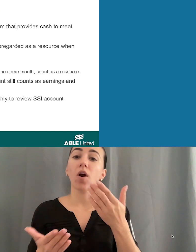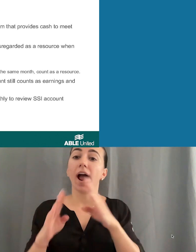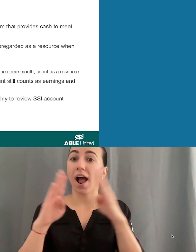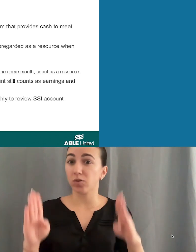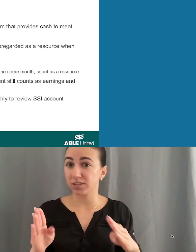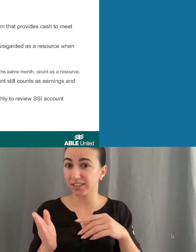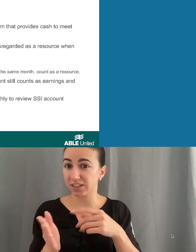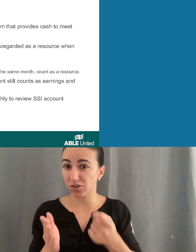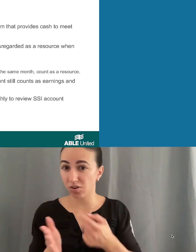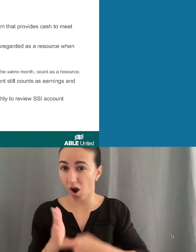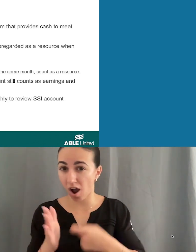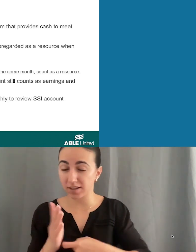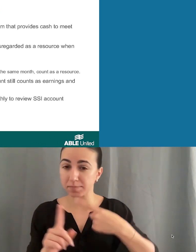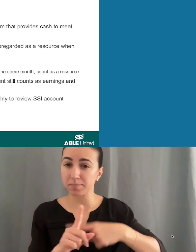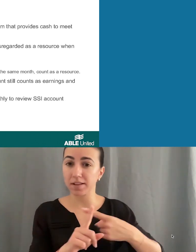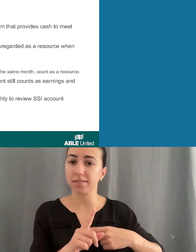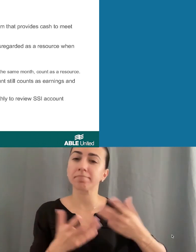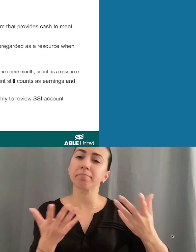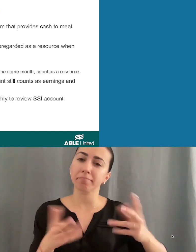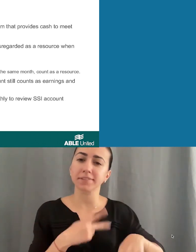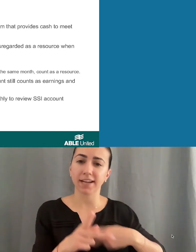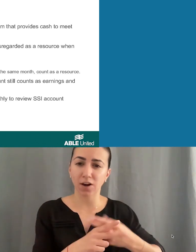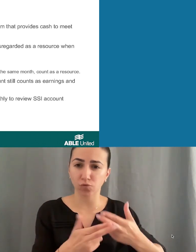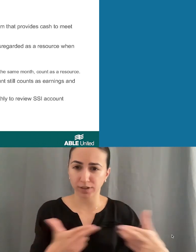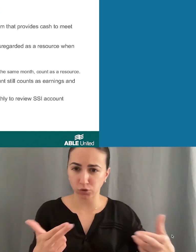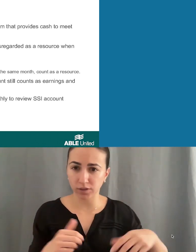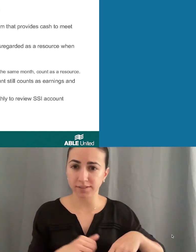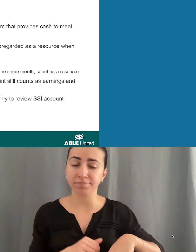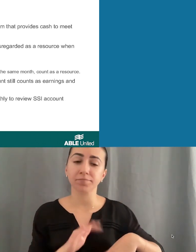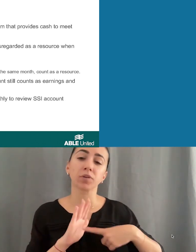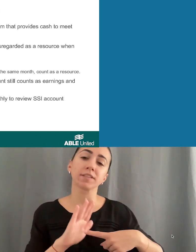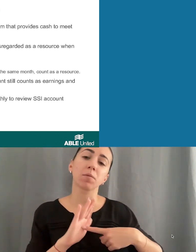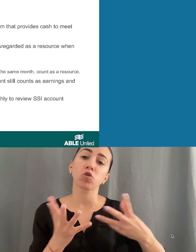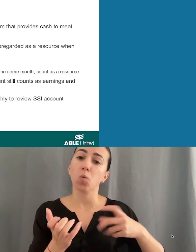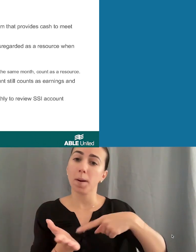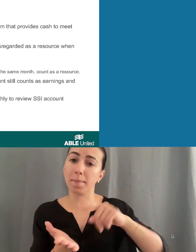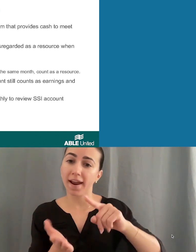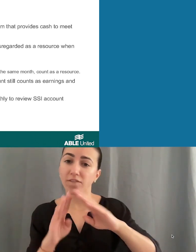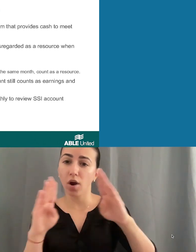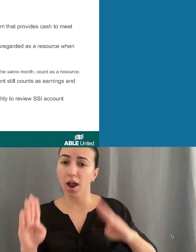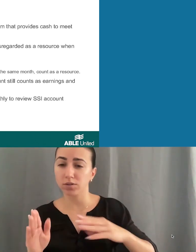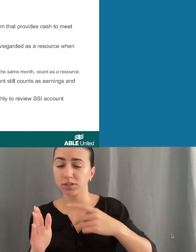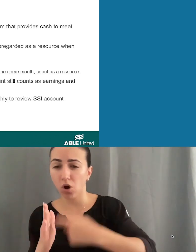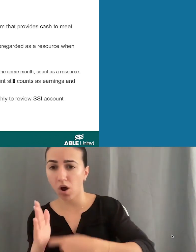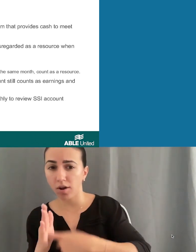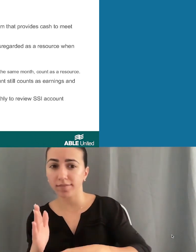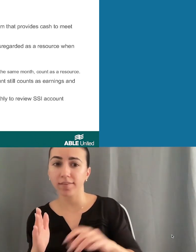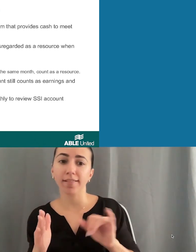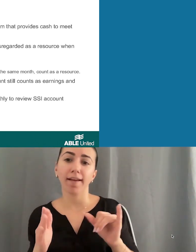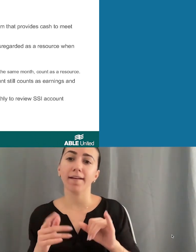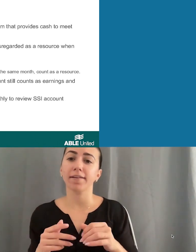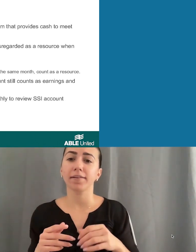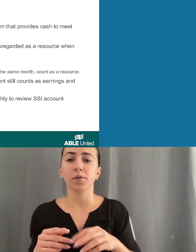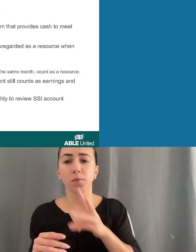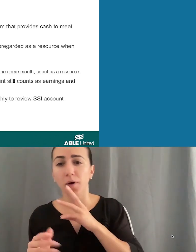end of the month, that may count as a resource. So, for example, if you wanted to pay for a housing-related expense, let's say utilities,